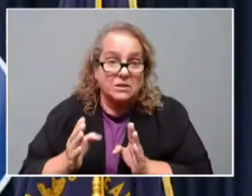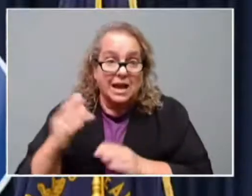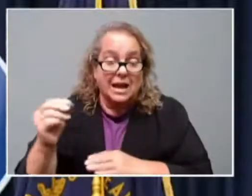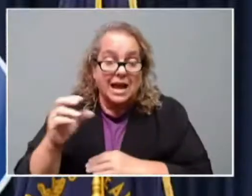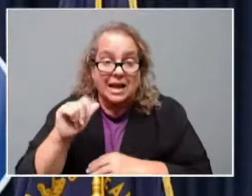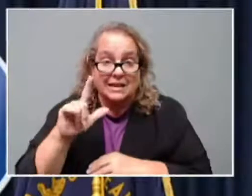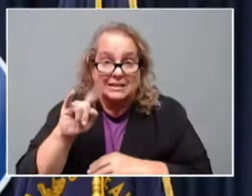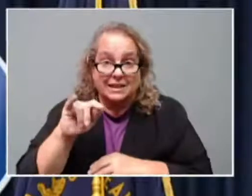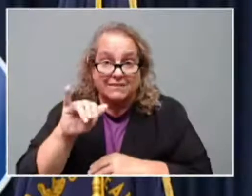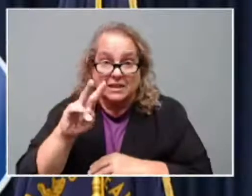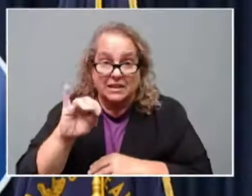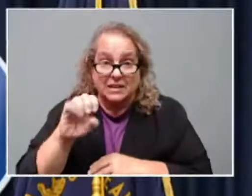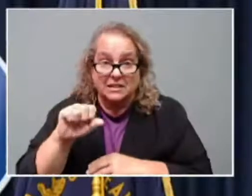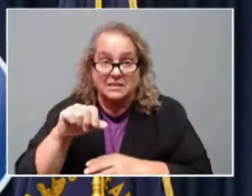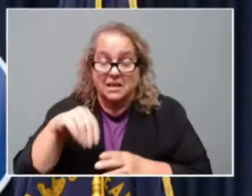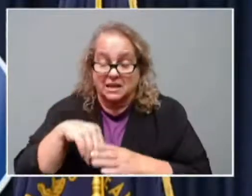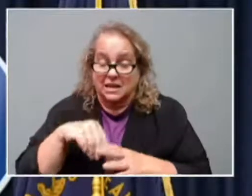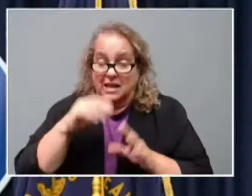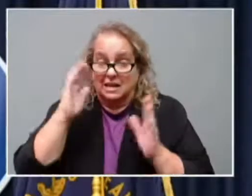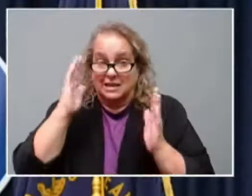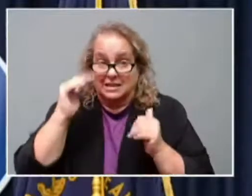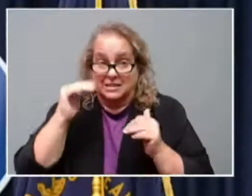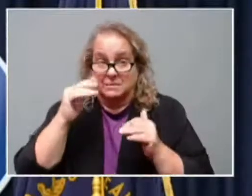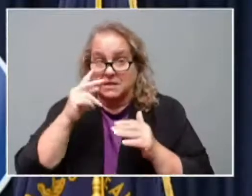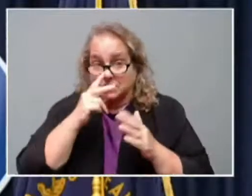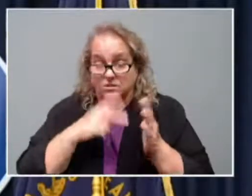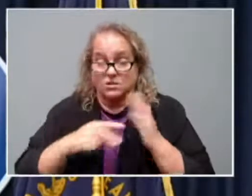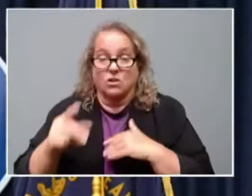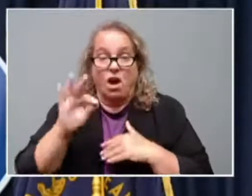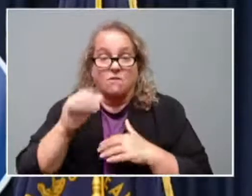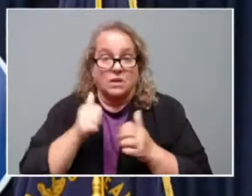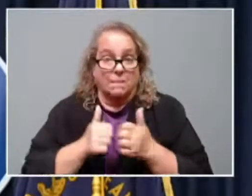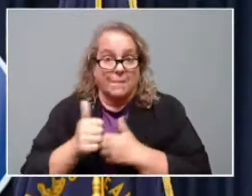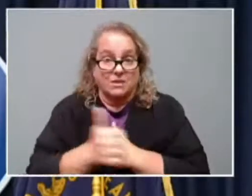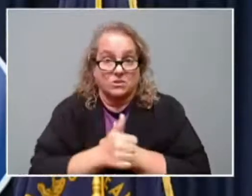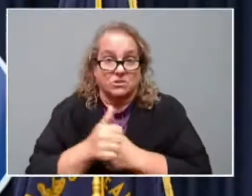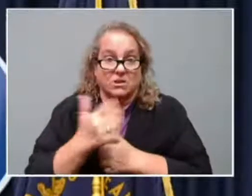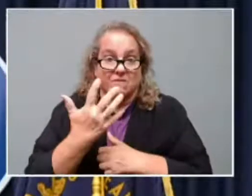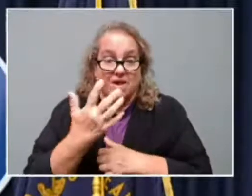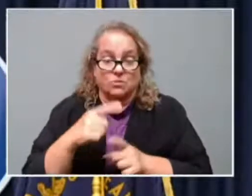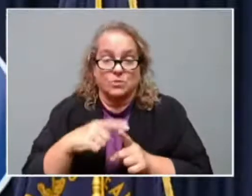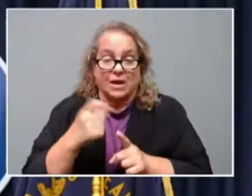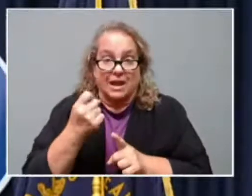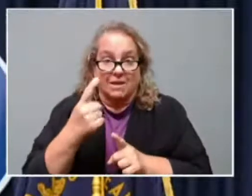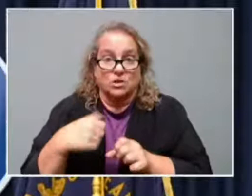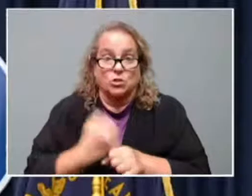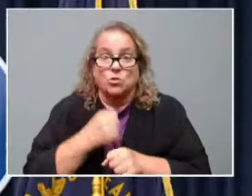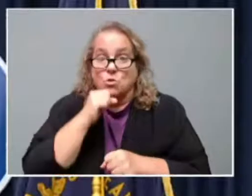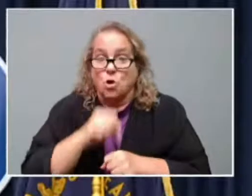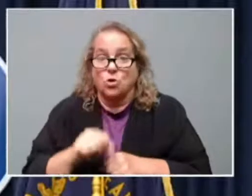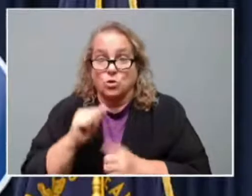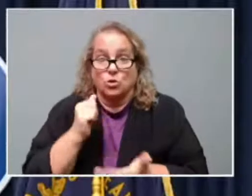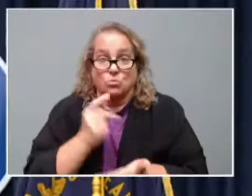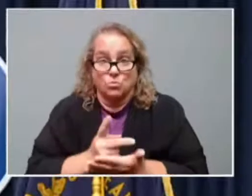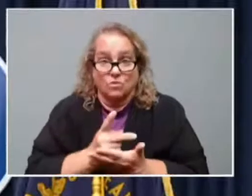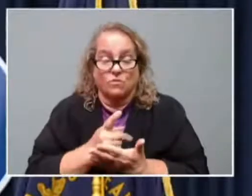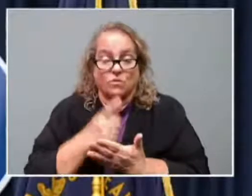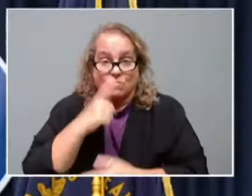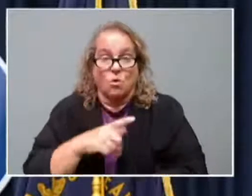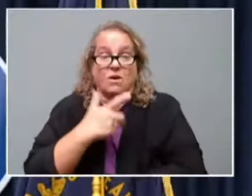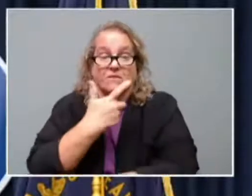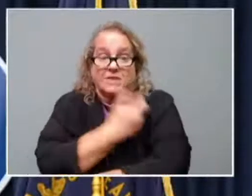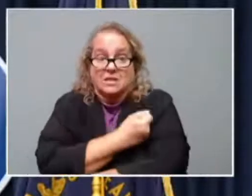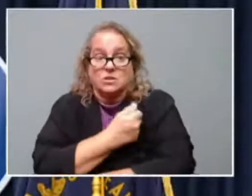So in anticipation, including mine, of 5 to 11-year-olds being approved for vaccinations,